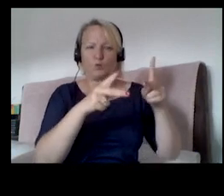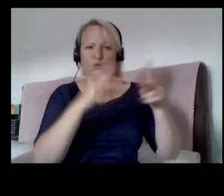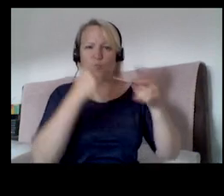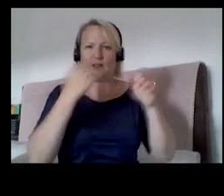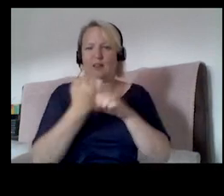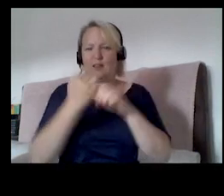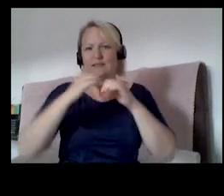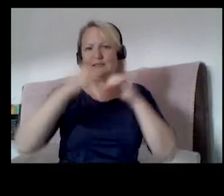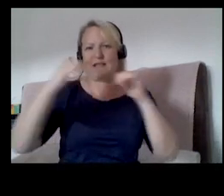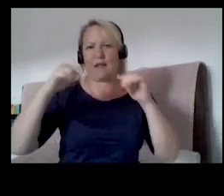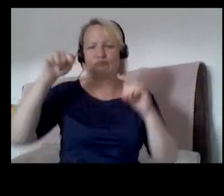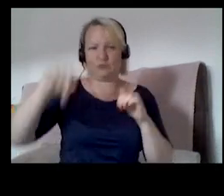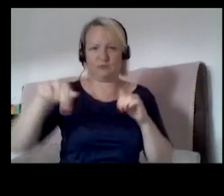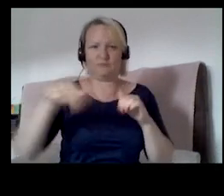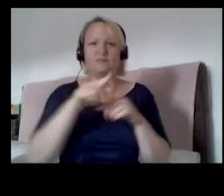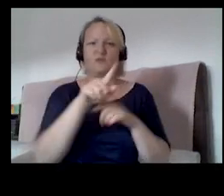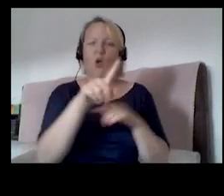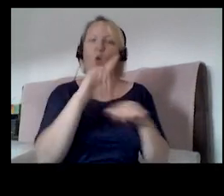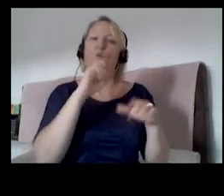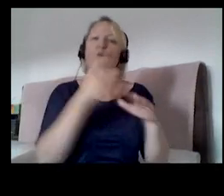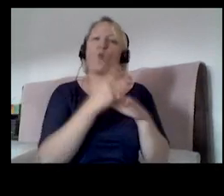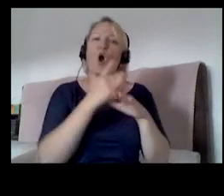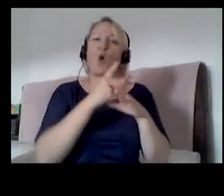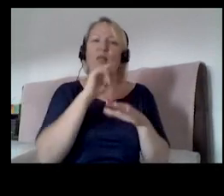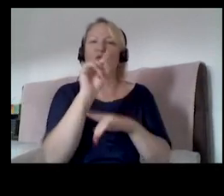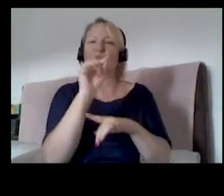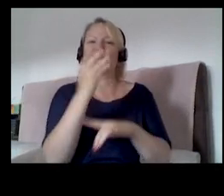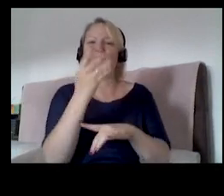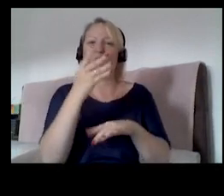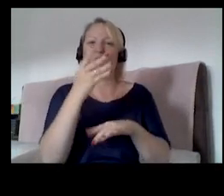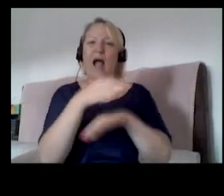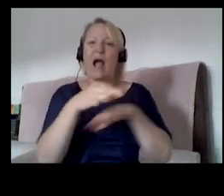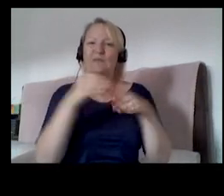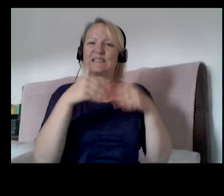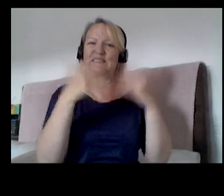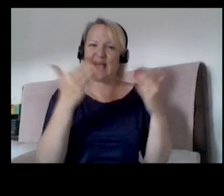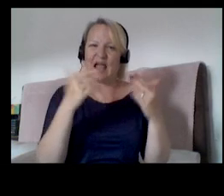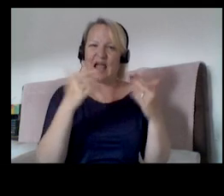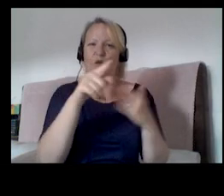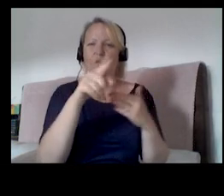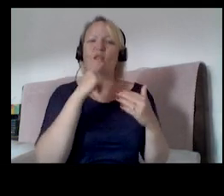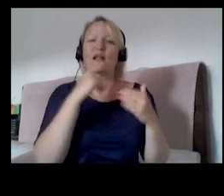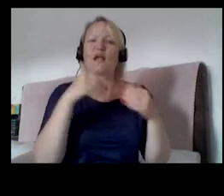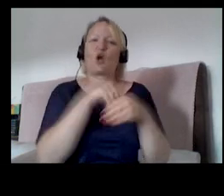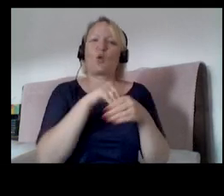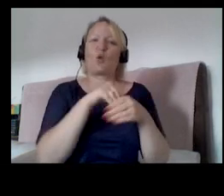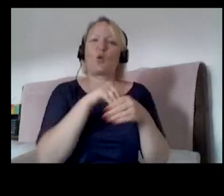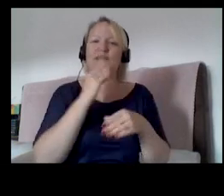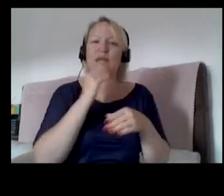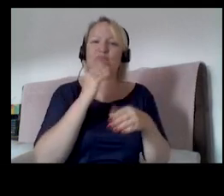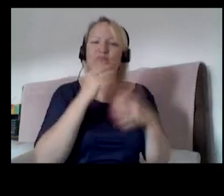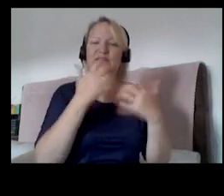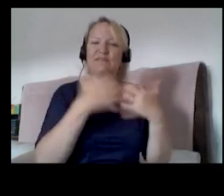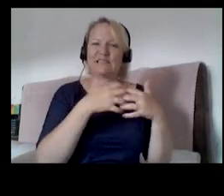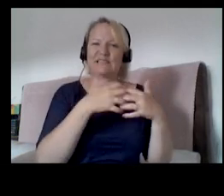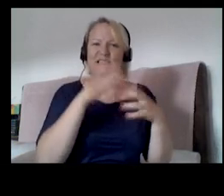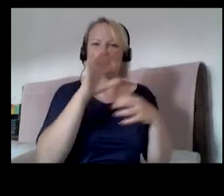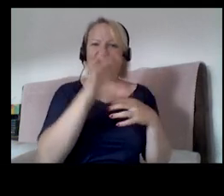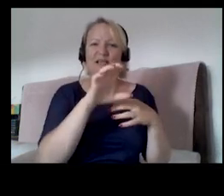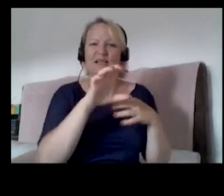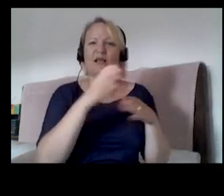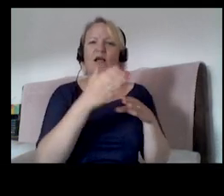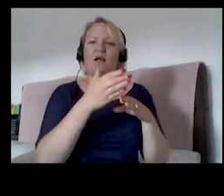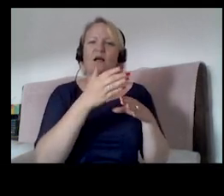haul road. Work in this compound would be carried out 24 hours a day. The site would include